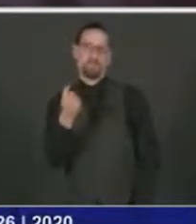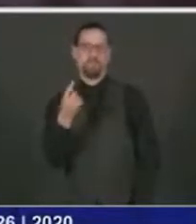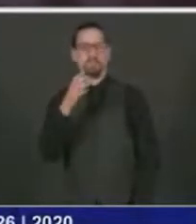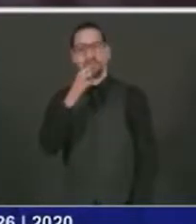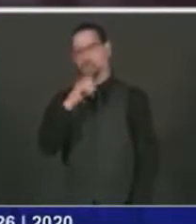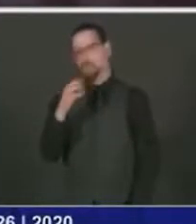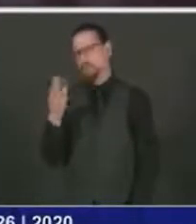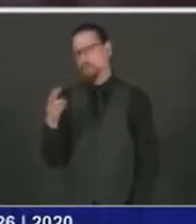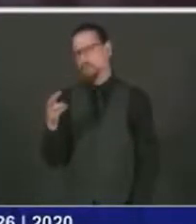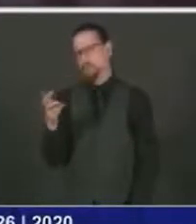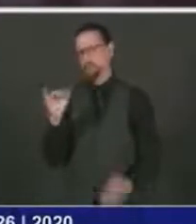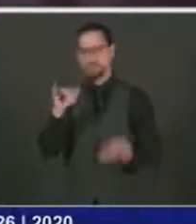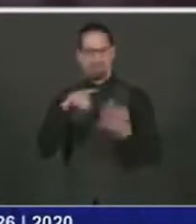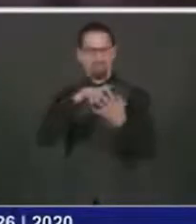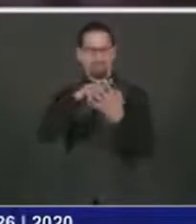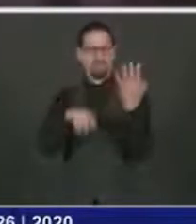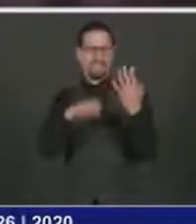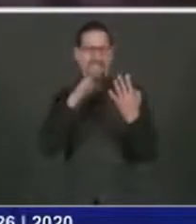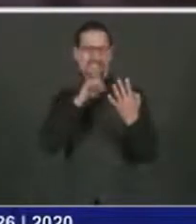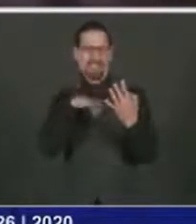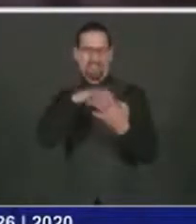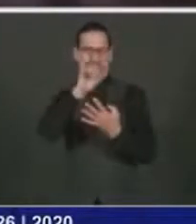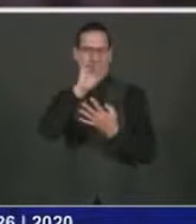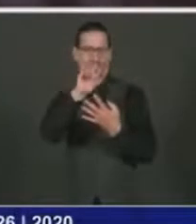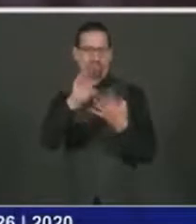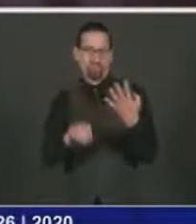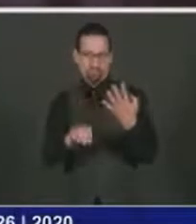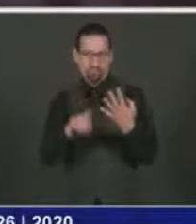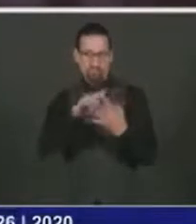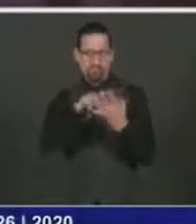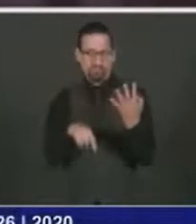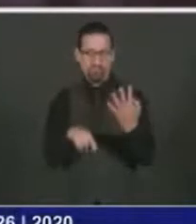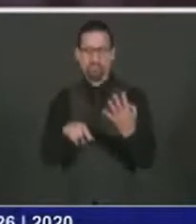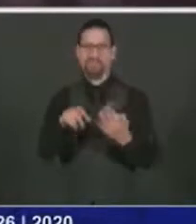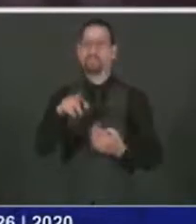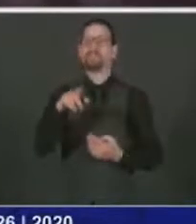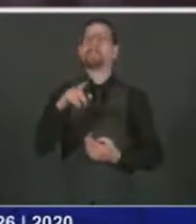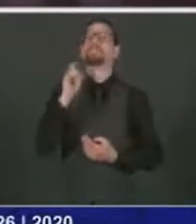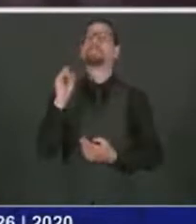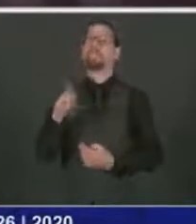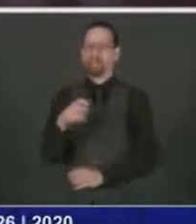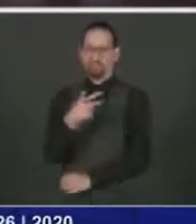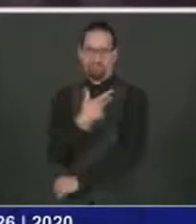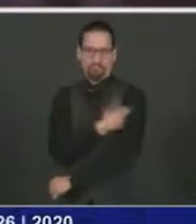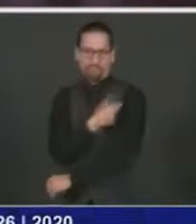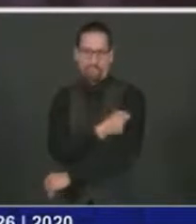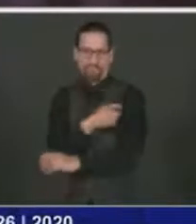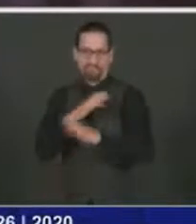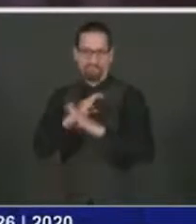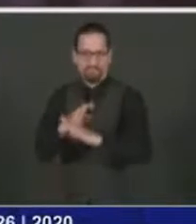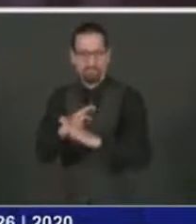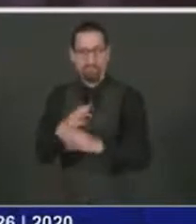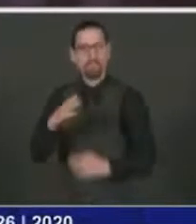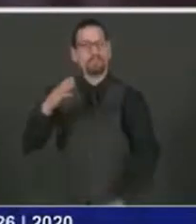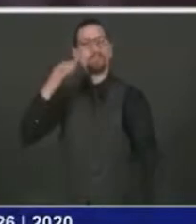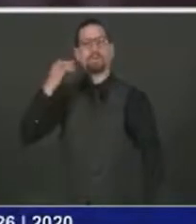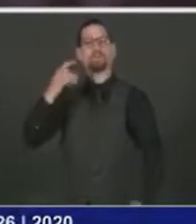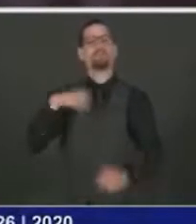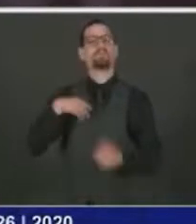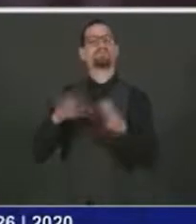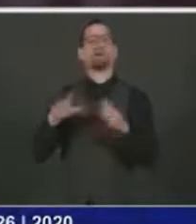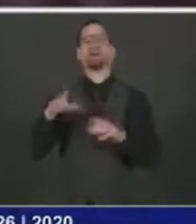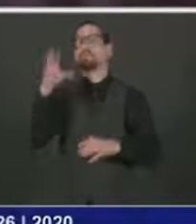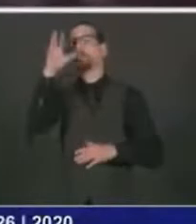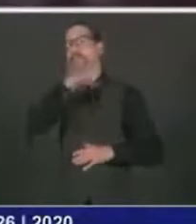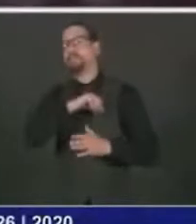needs a vaccine, or you're behind on the vaccine, or you missed a well visit, or you missed a